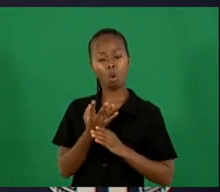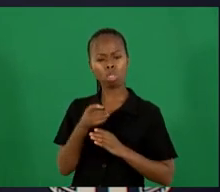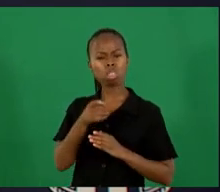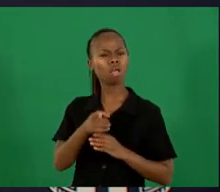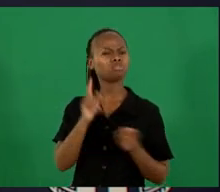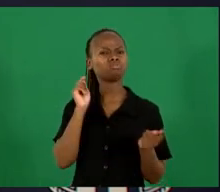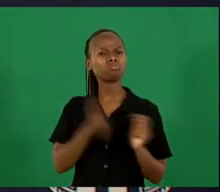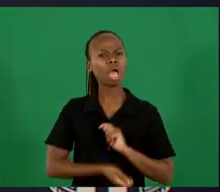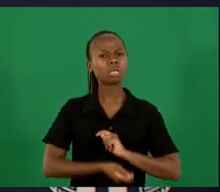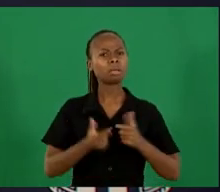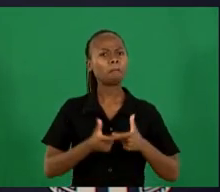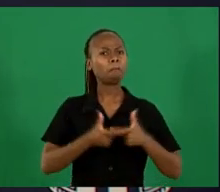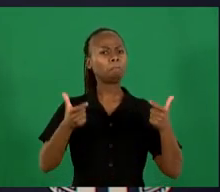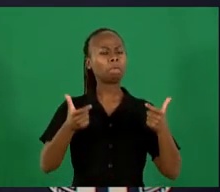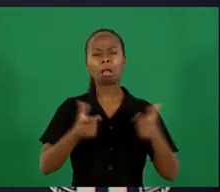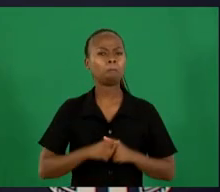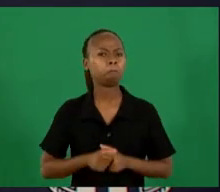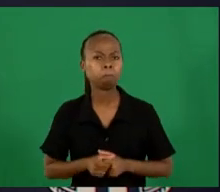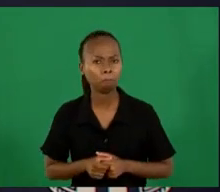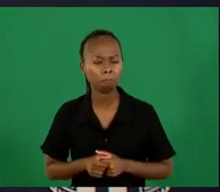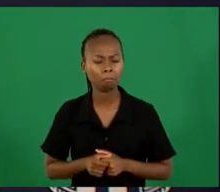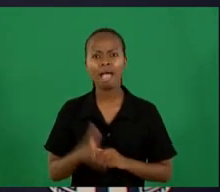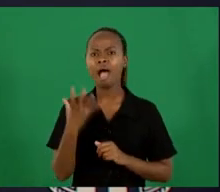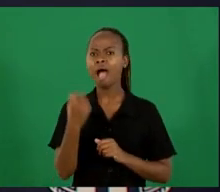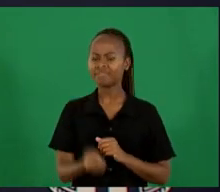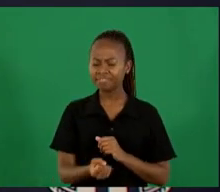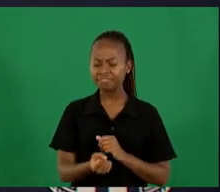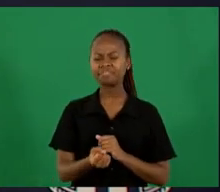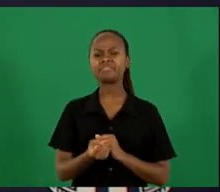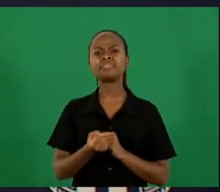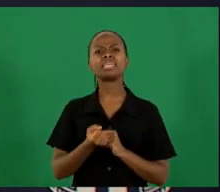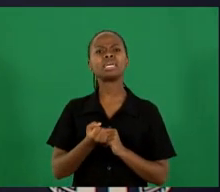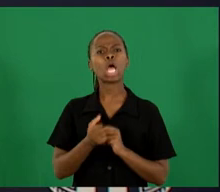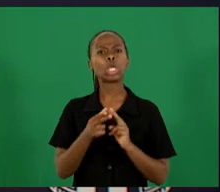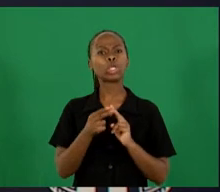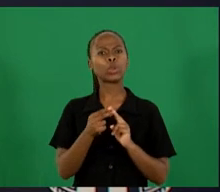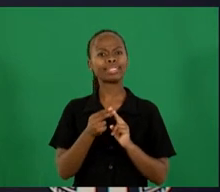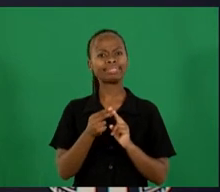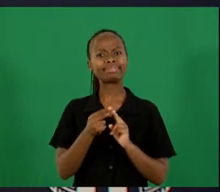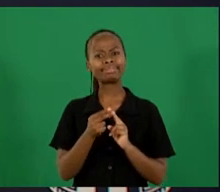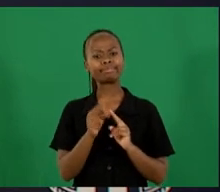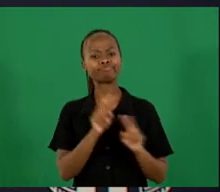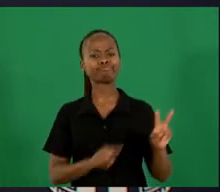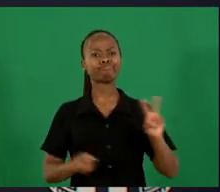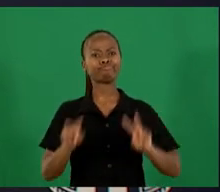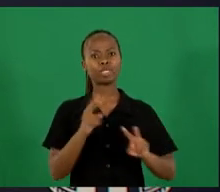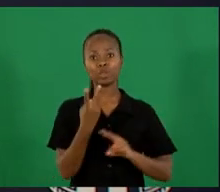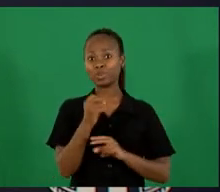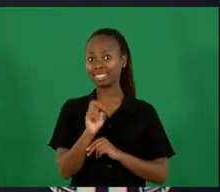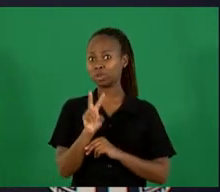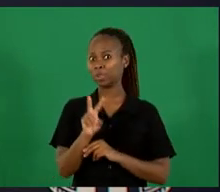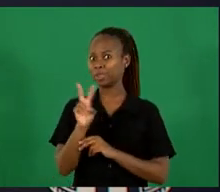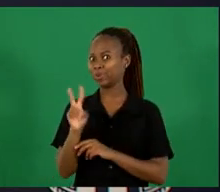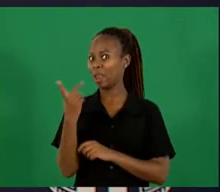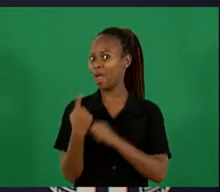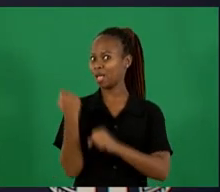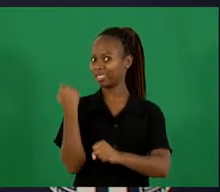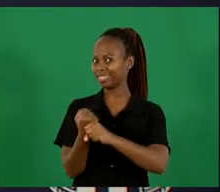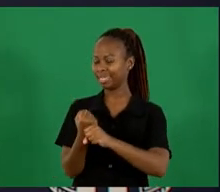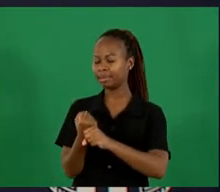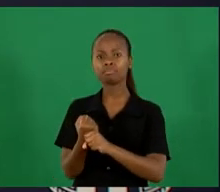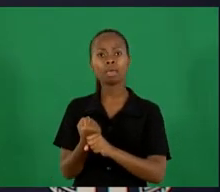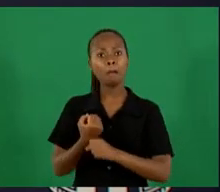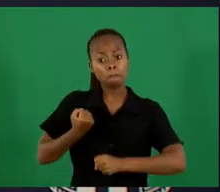Despite a benign unit labor cost outcome in 2022, lower productivity and higher